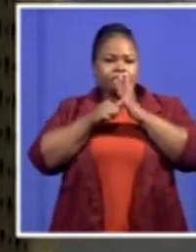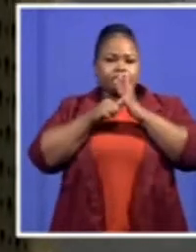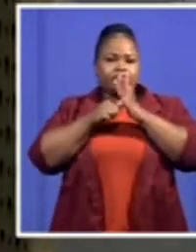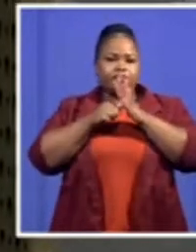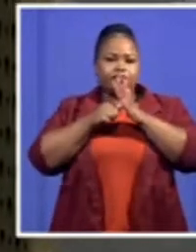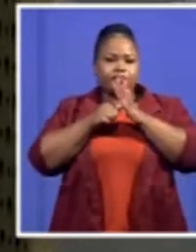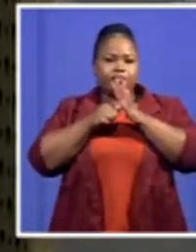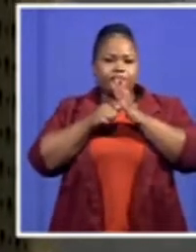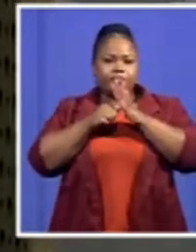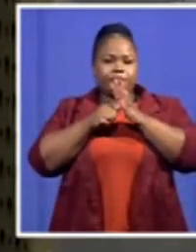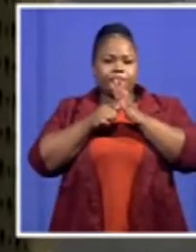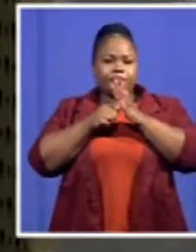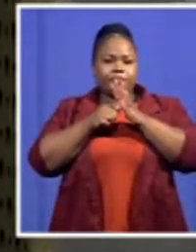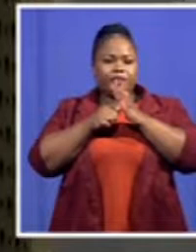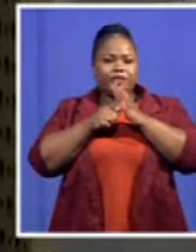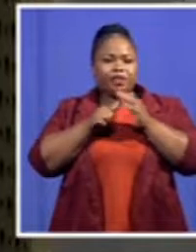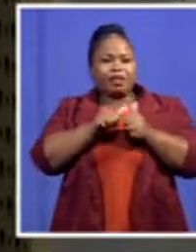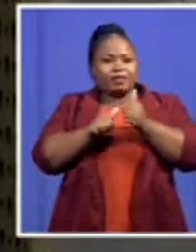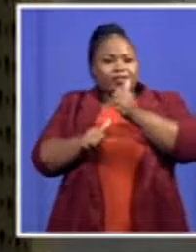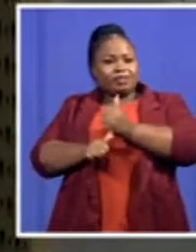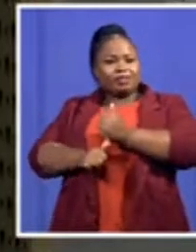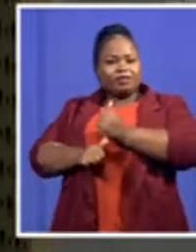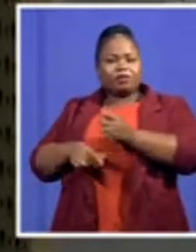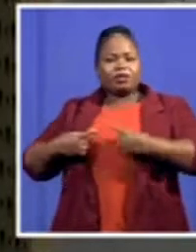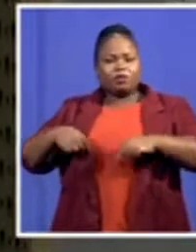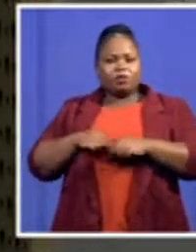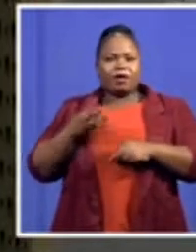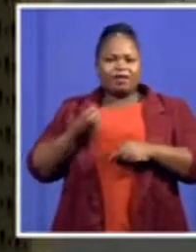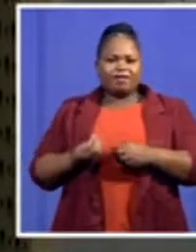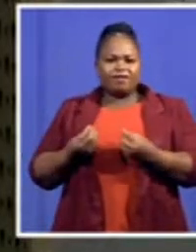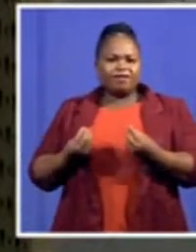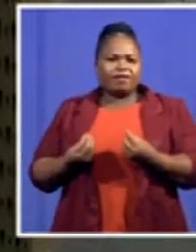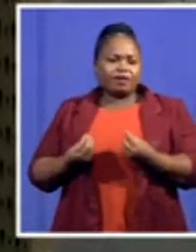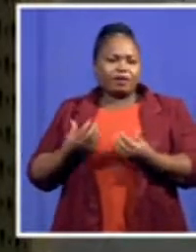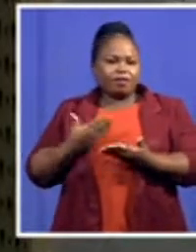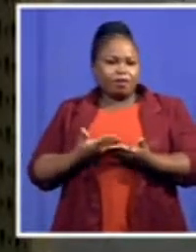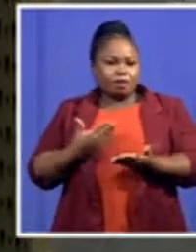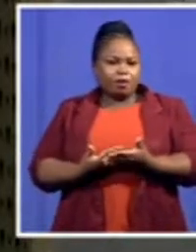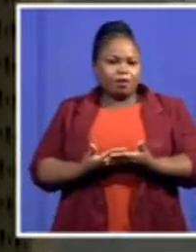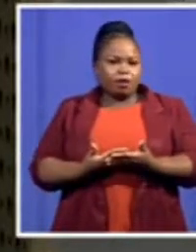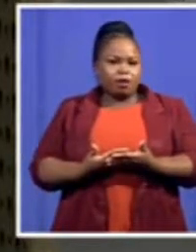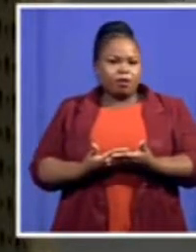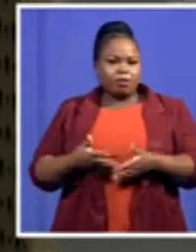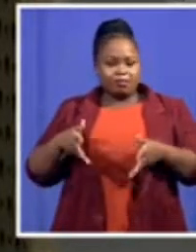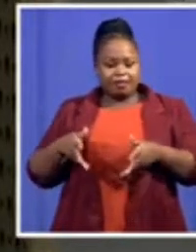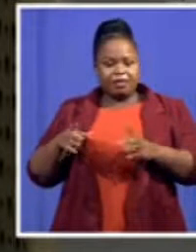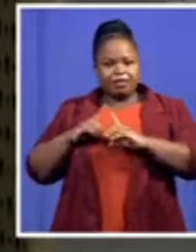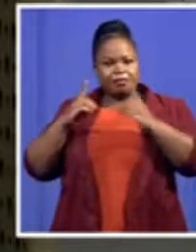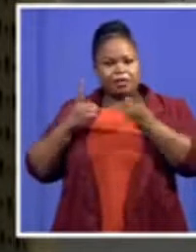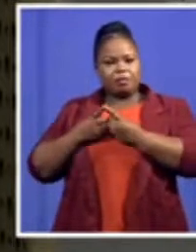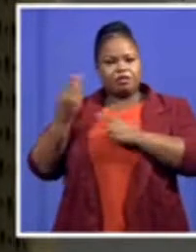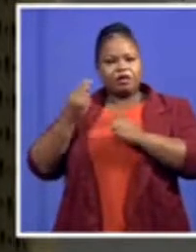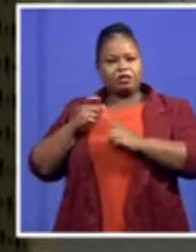assistive we have available as a department in affecting and effecting